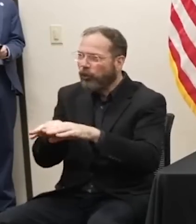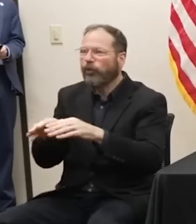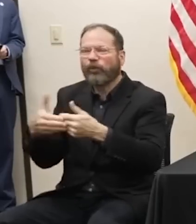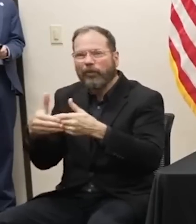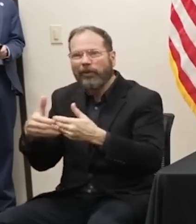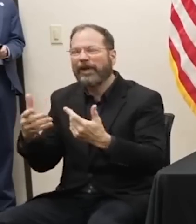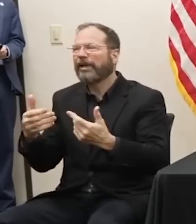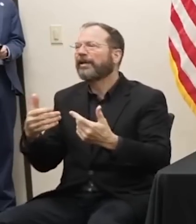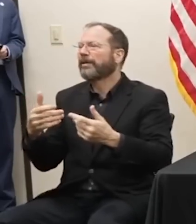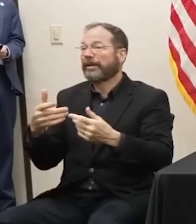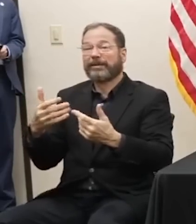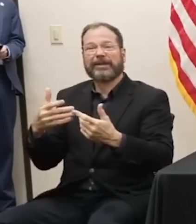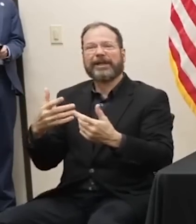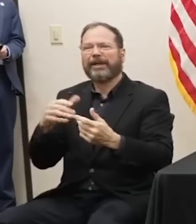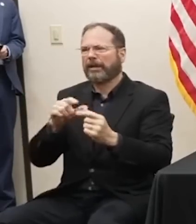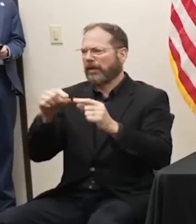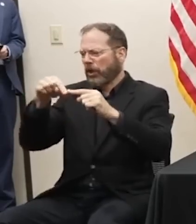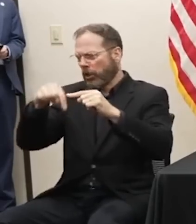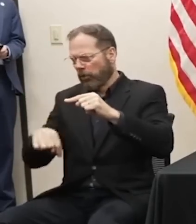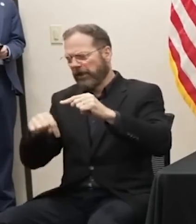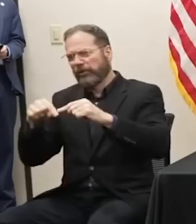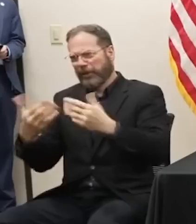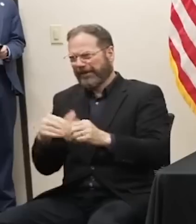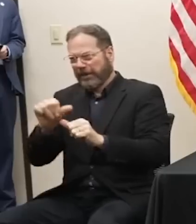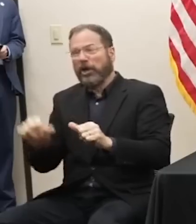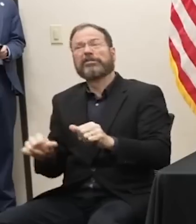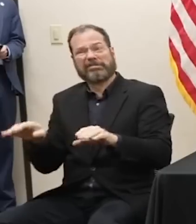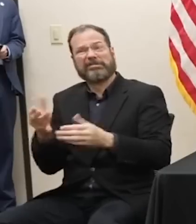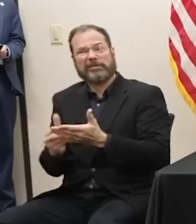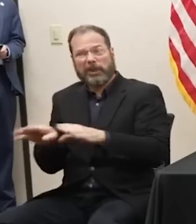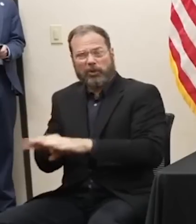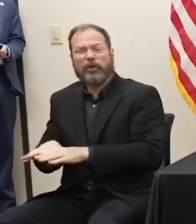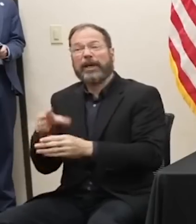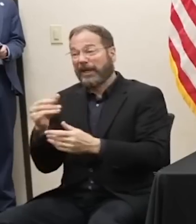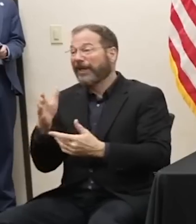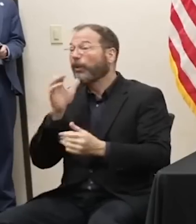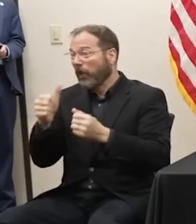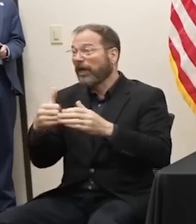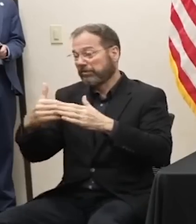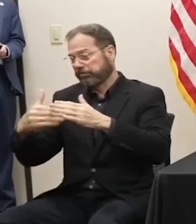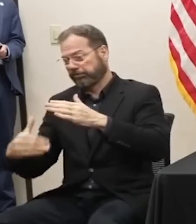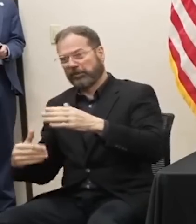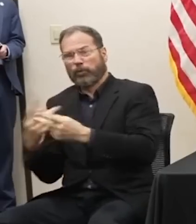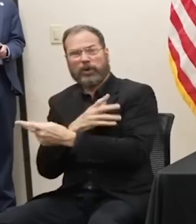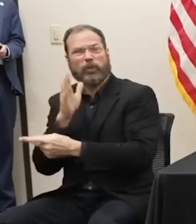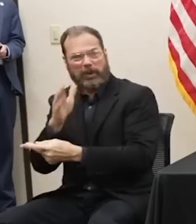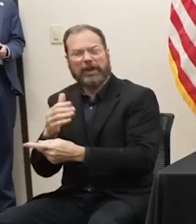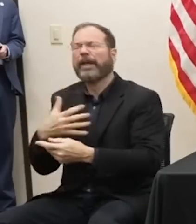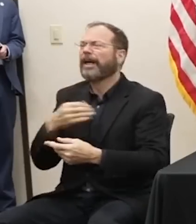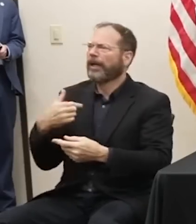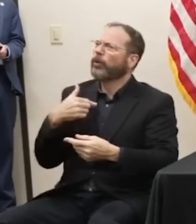times, extending all the way down to here in Austin, and we expect that area to continue to grow. And then we've seen some very